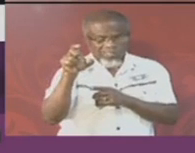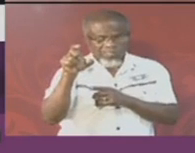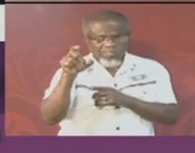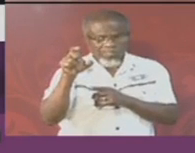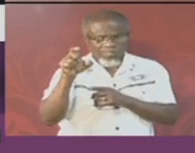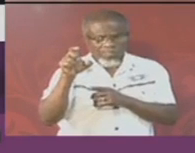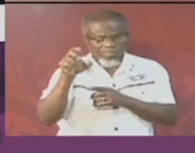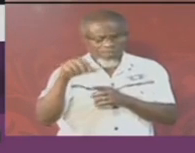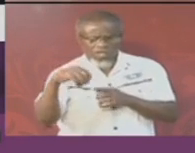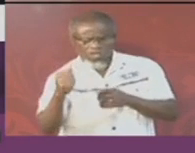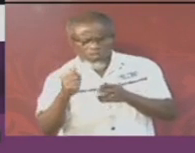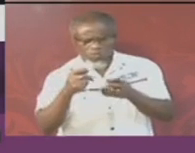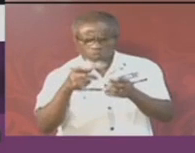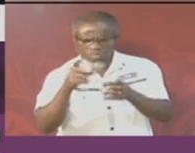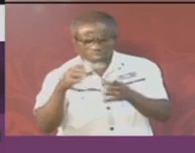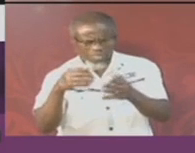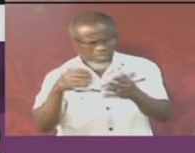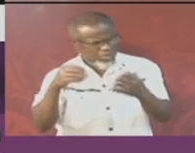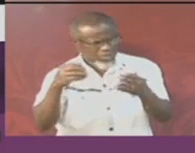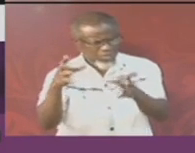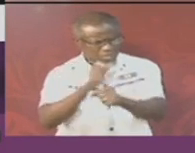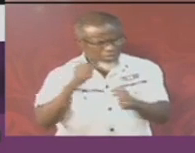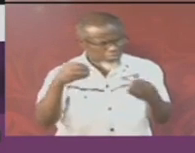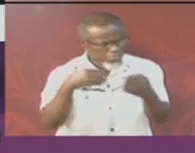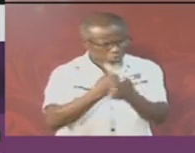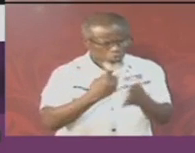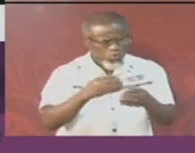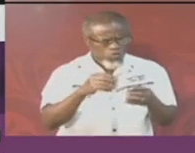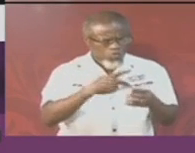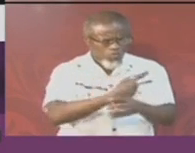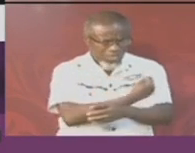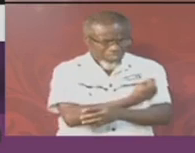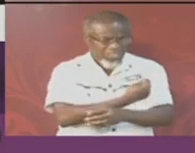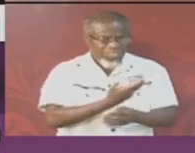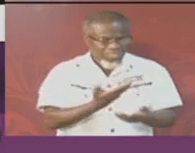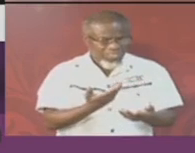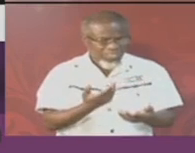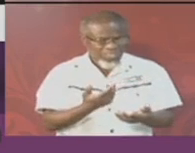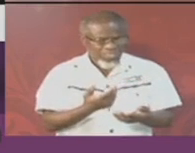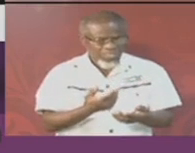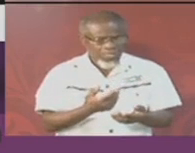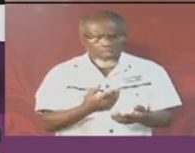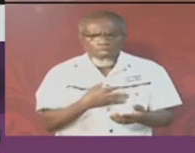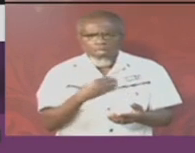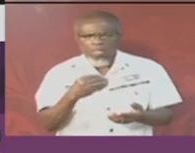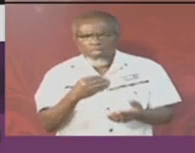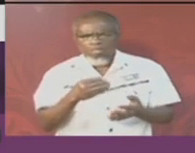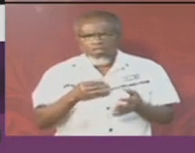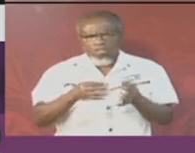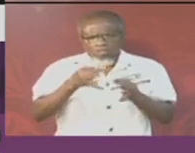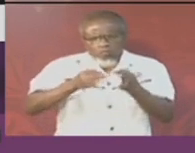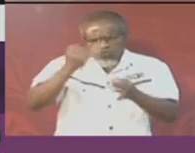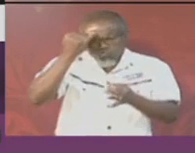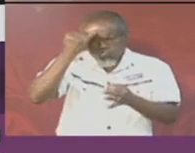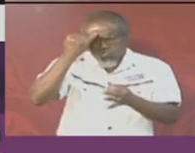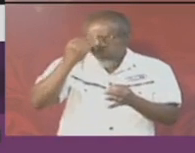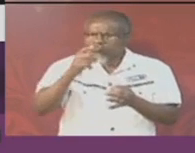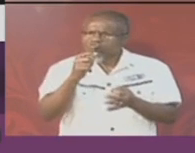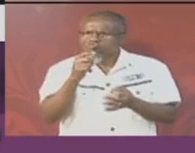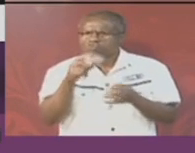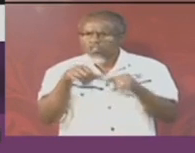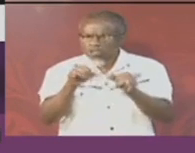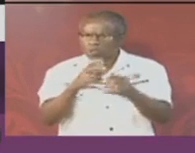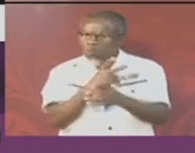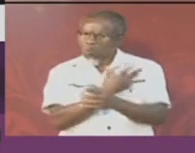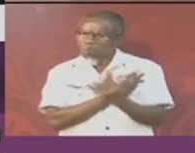question is, do we know how many people have applied to come back home and are on the wait list as an